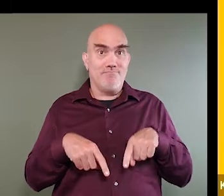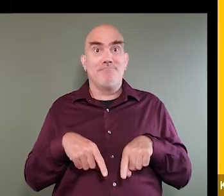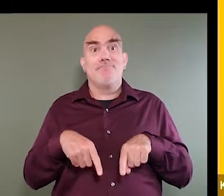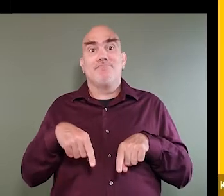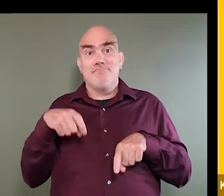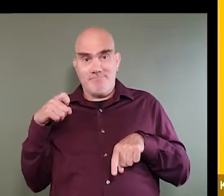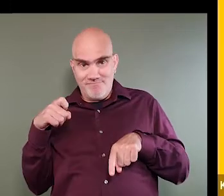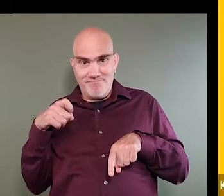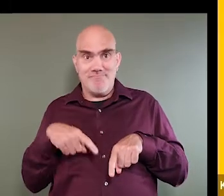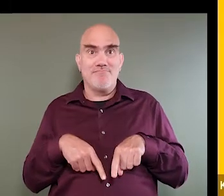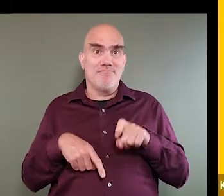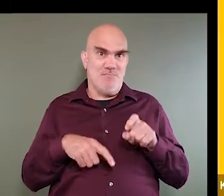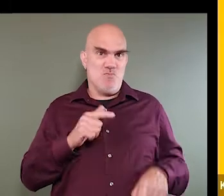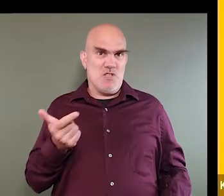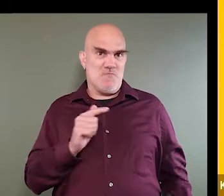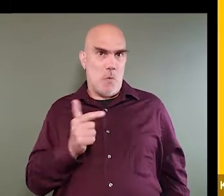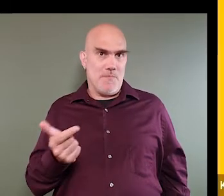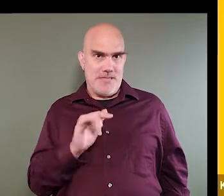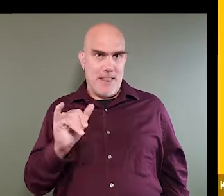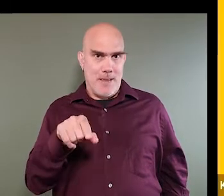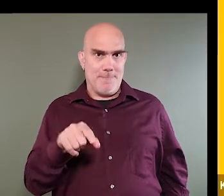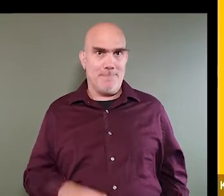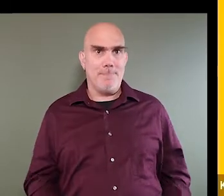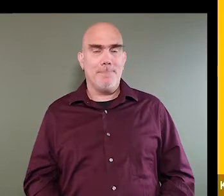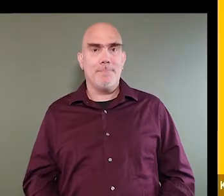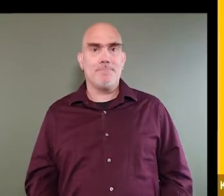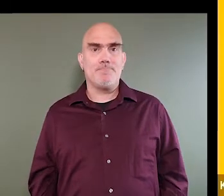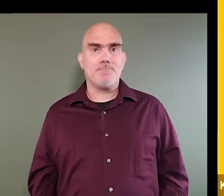So you just switch it back and forth like this.